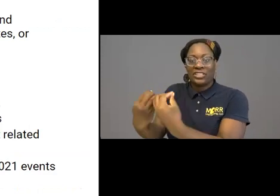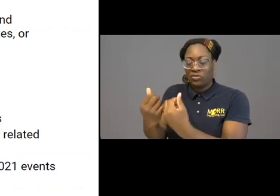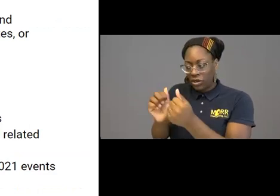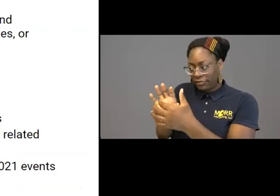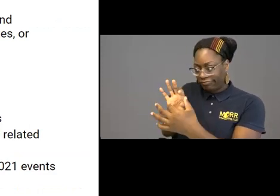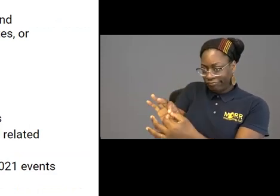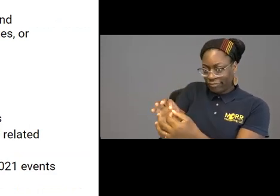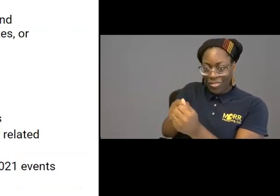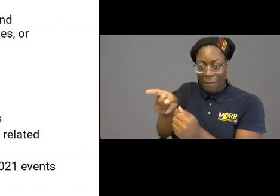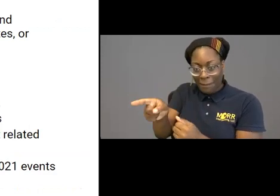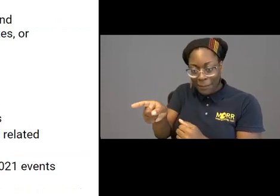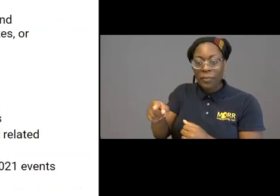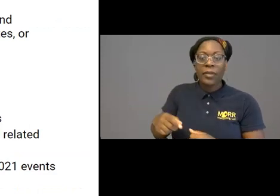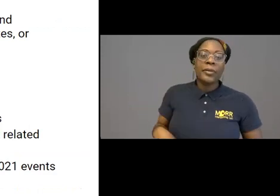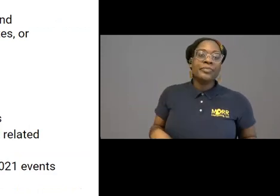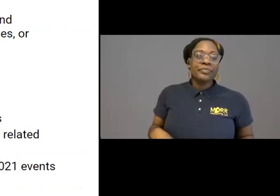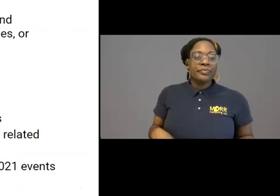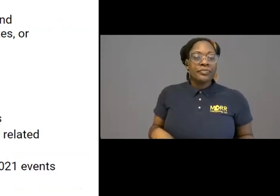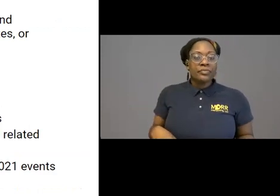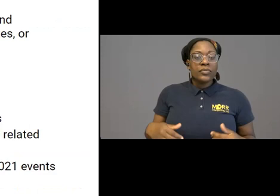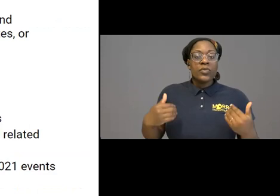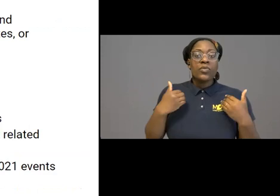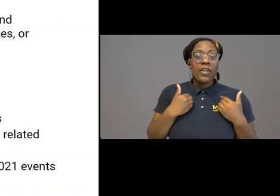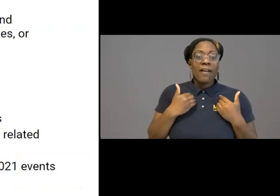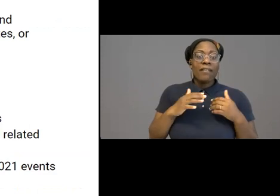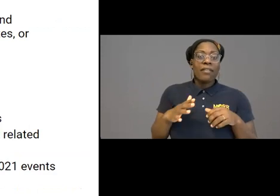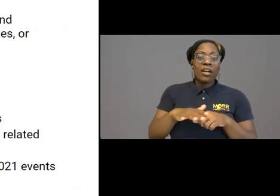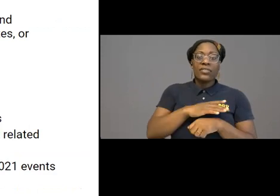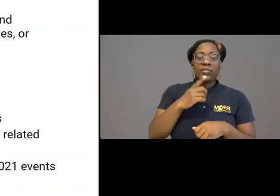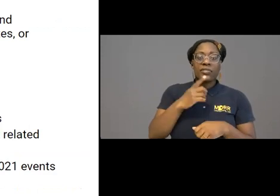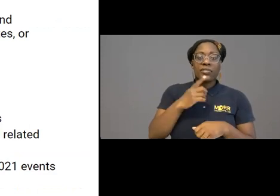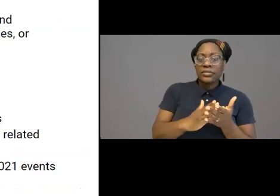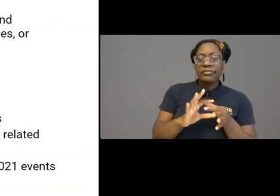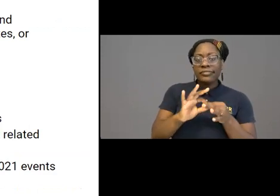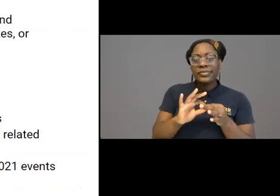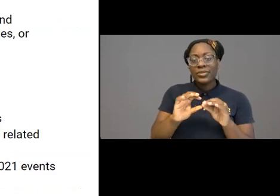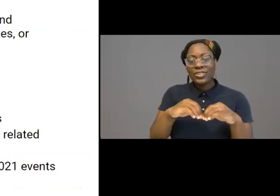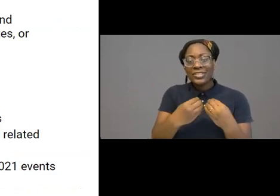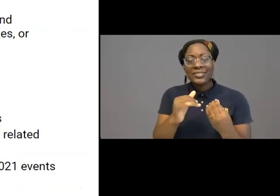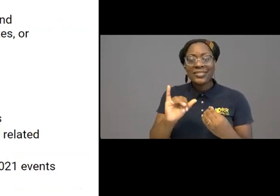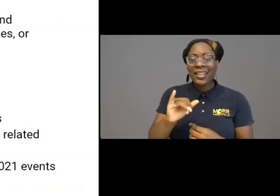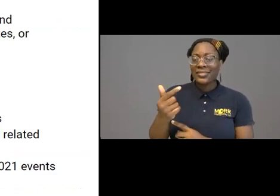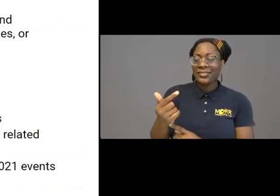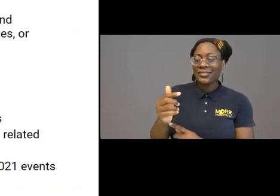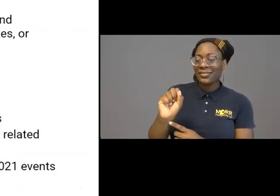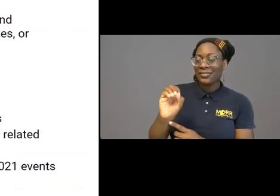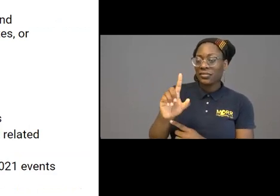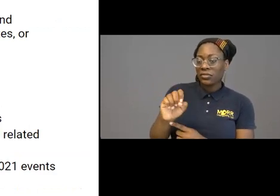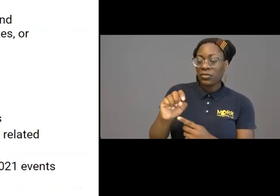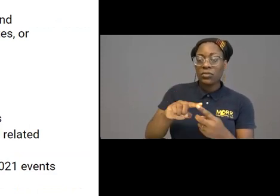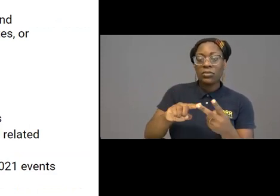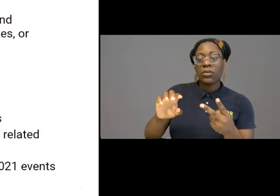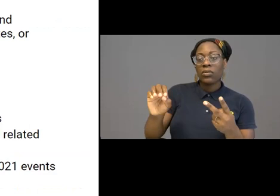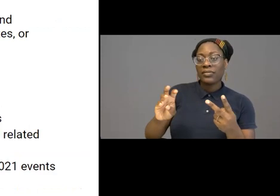covered. We also have coverage of some other related organizations, including GSOL and the Online Writing Instruction